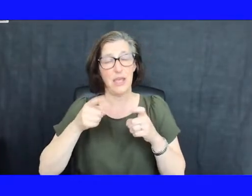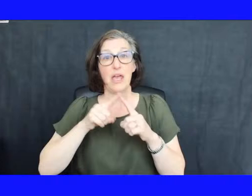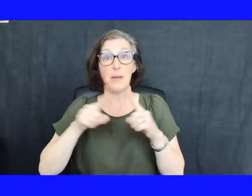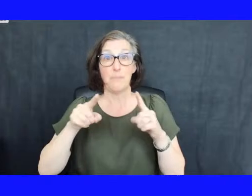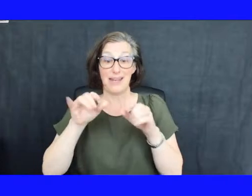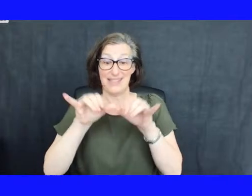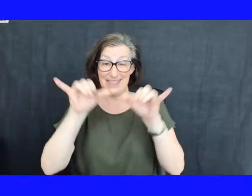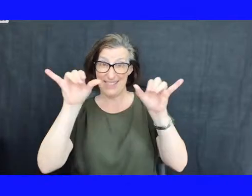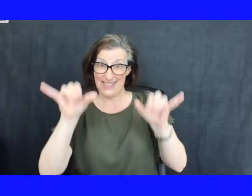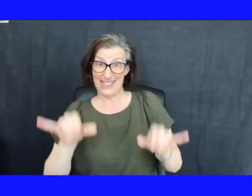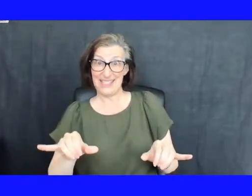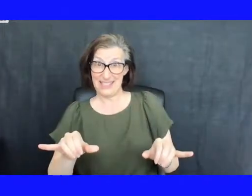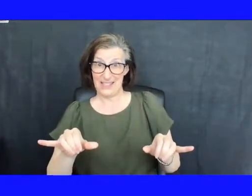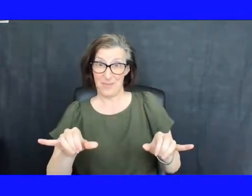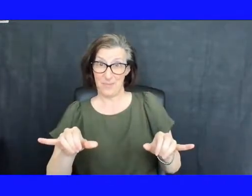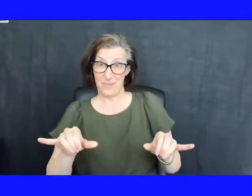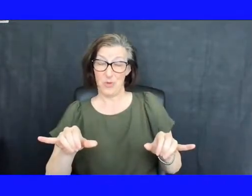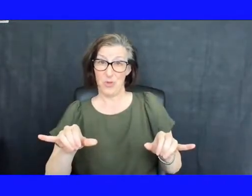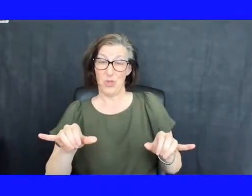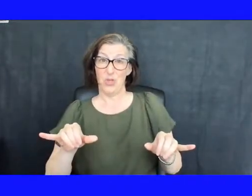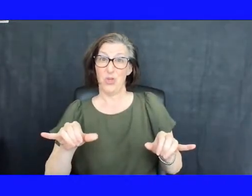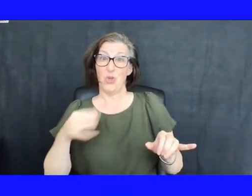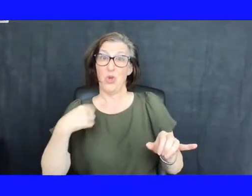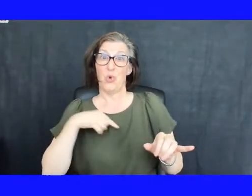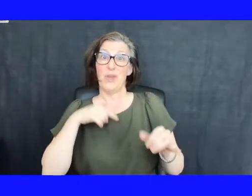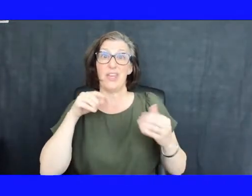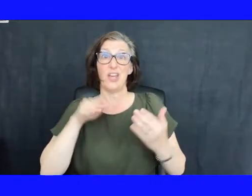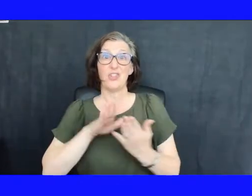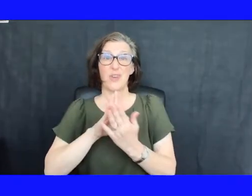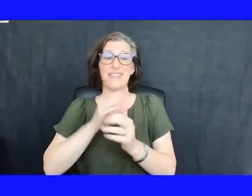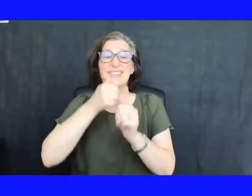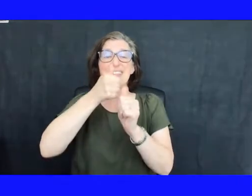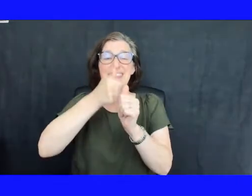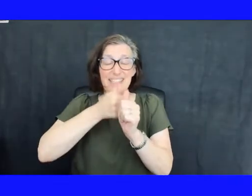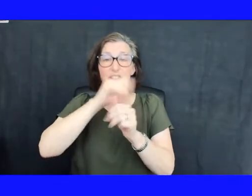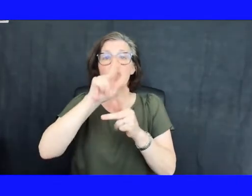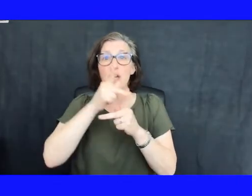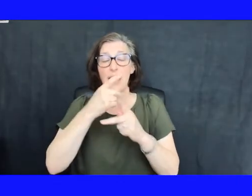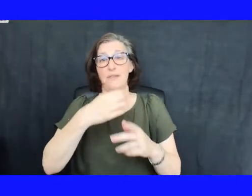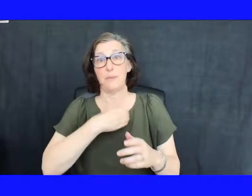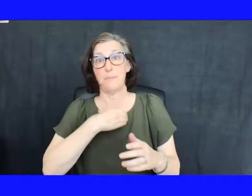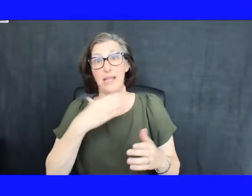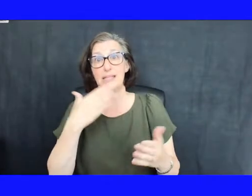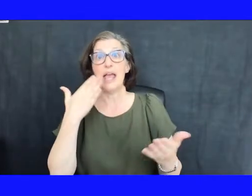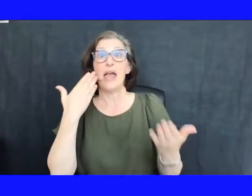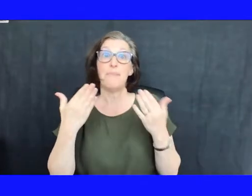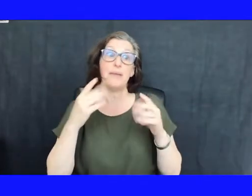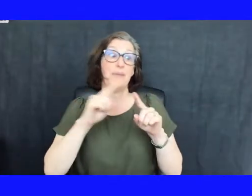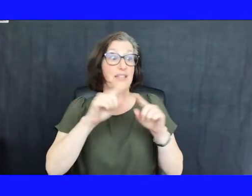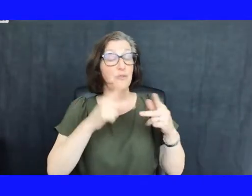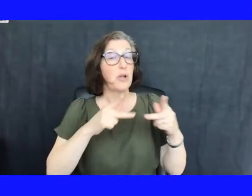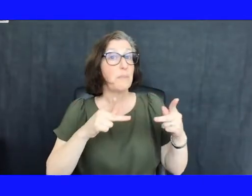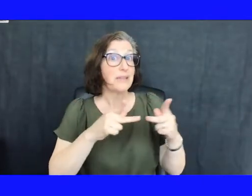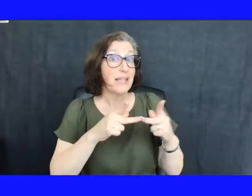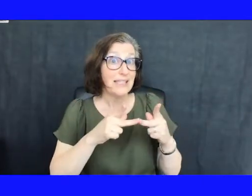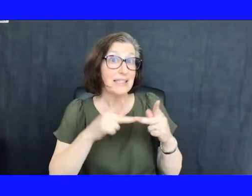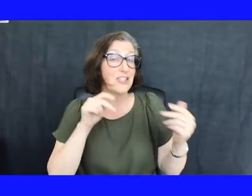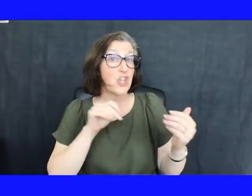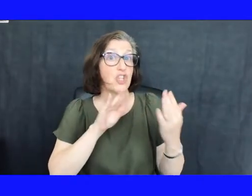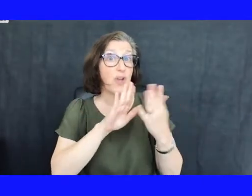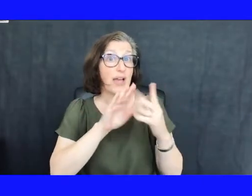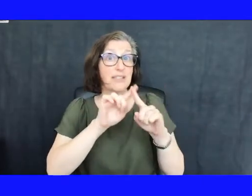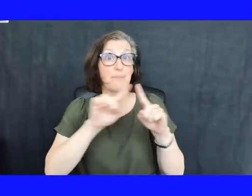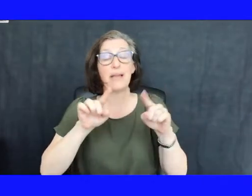give an example of what you mentioned that it depends, like if a patient complains that either